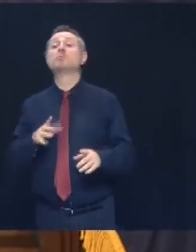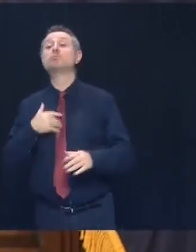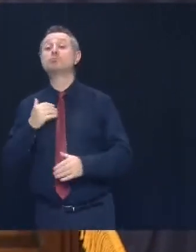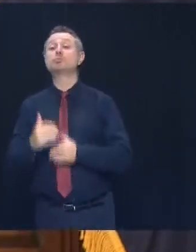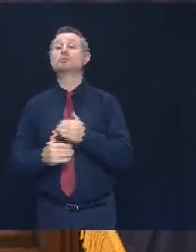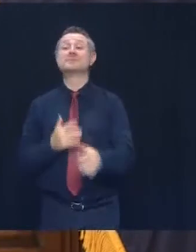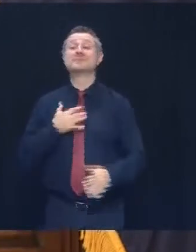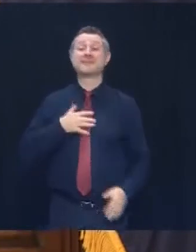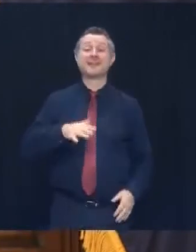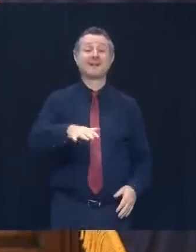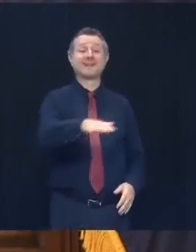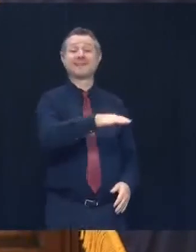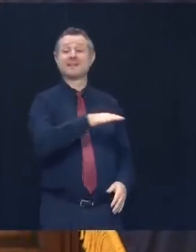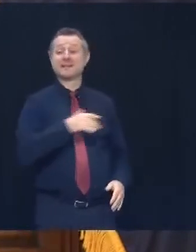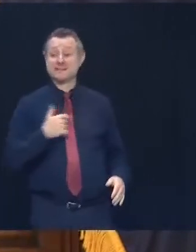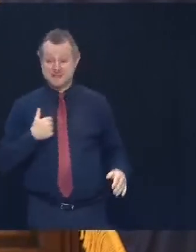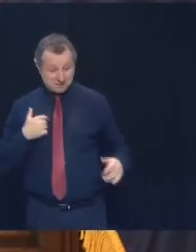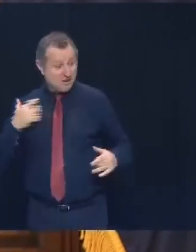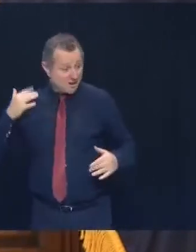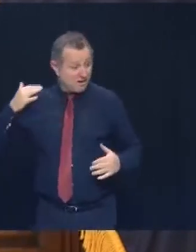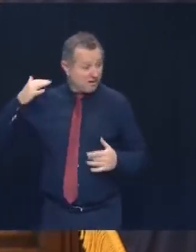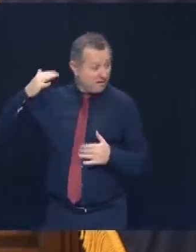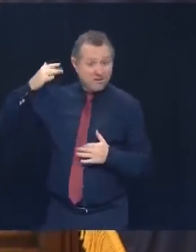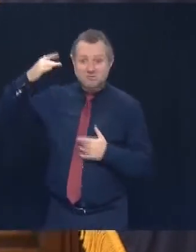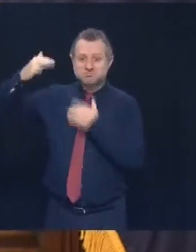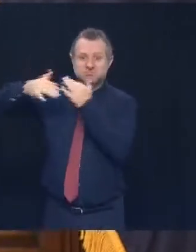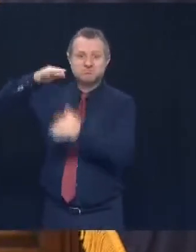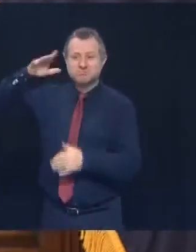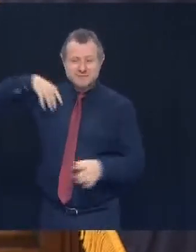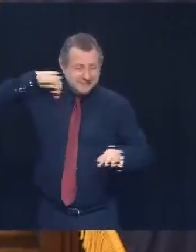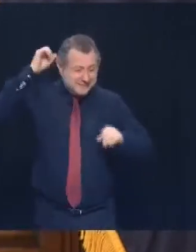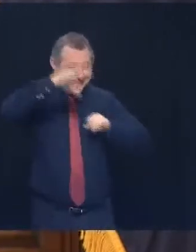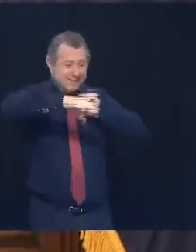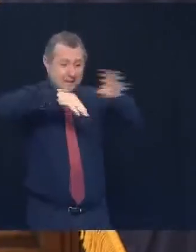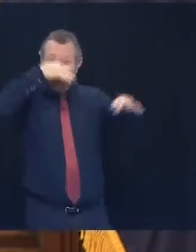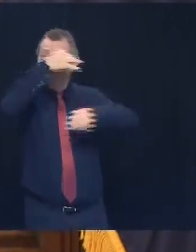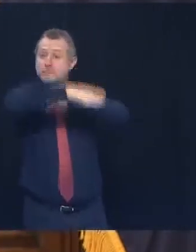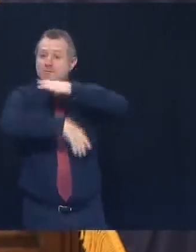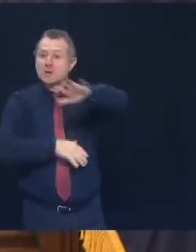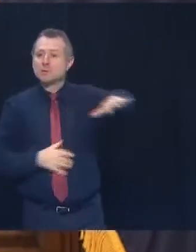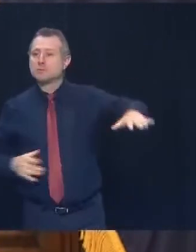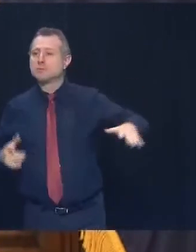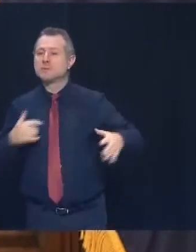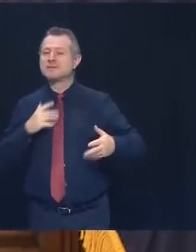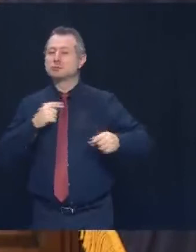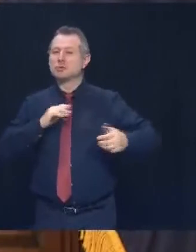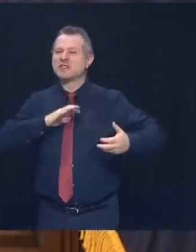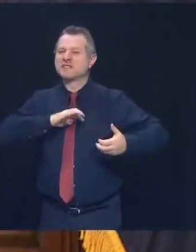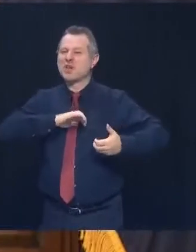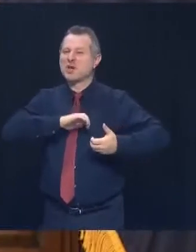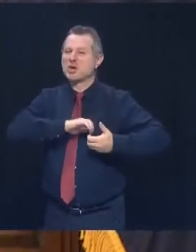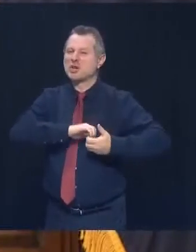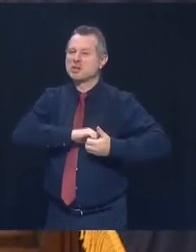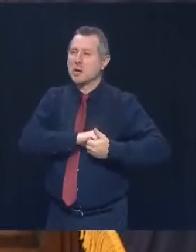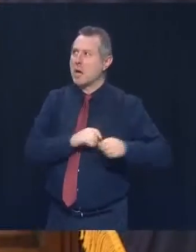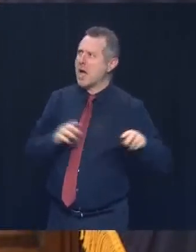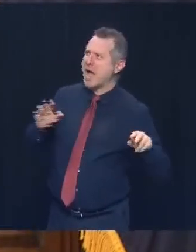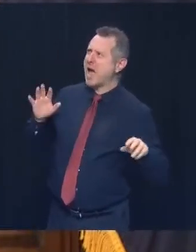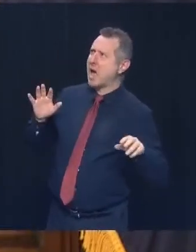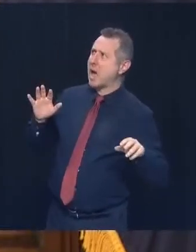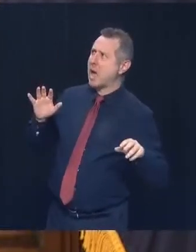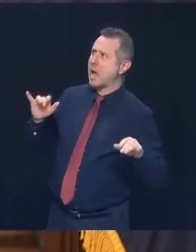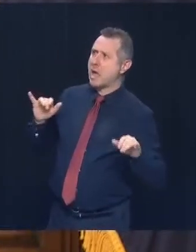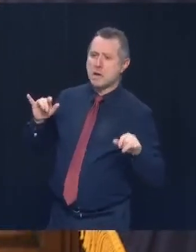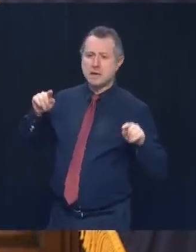along with me as we worked it through together. And I will tell you something. I am